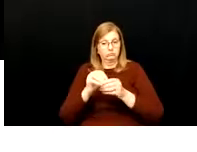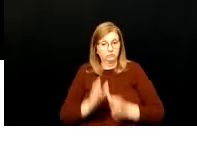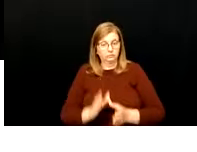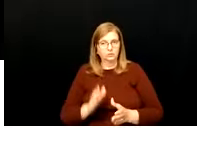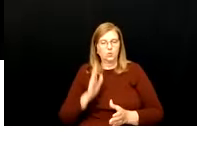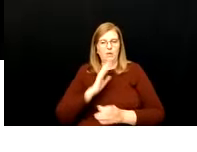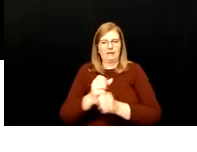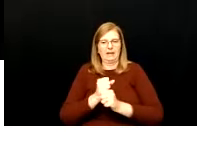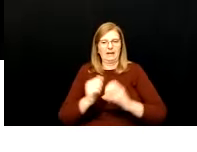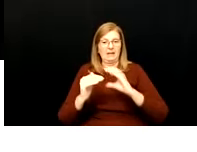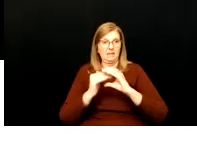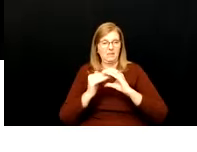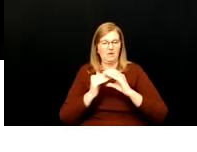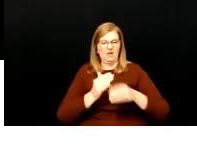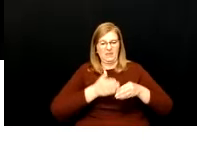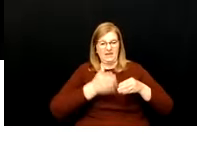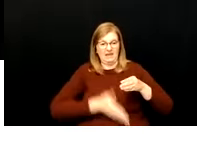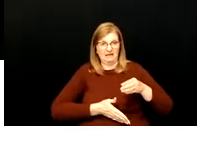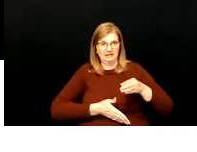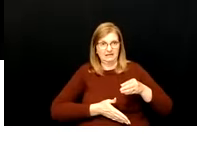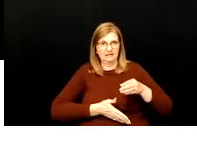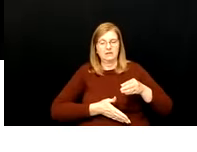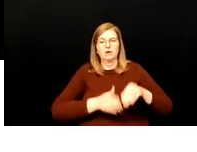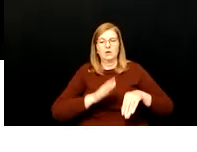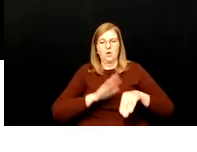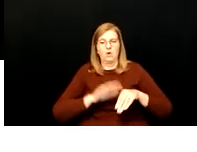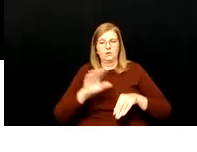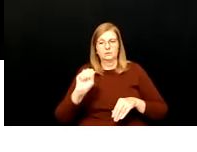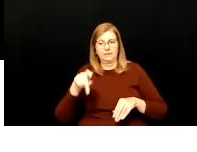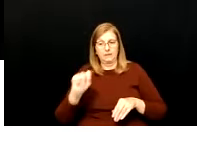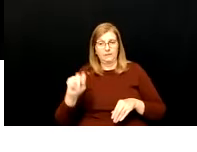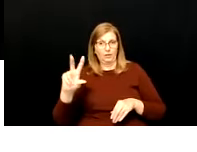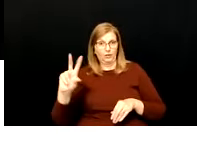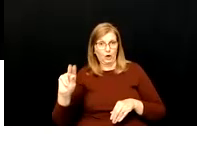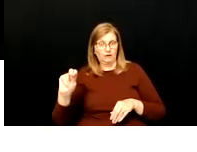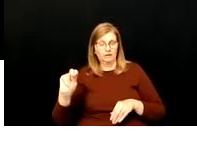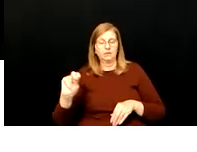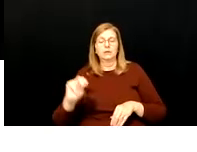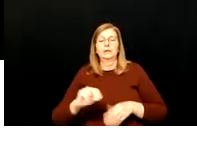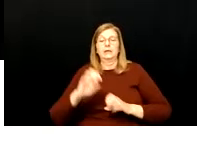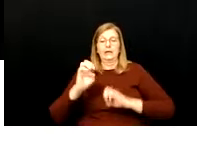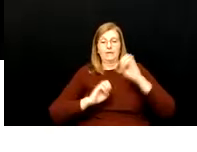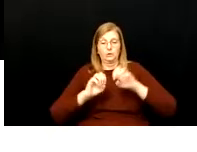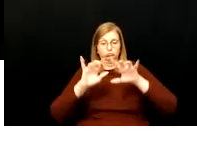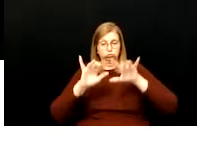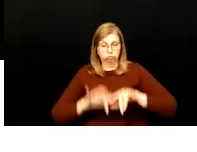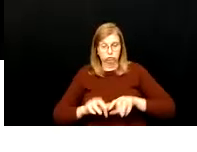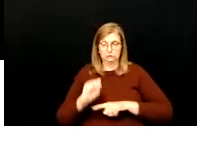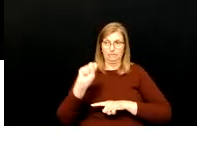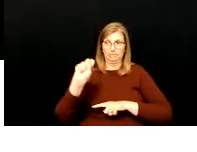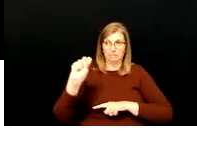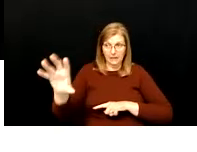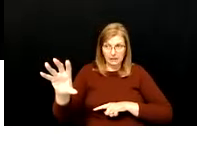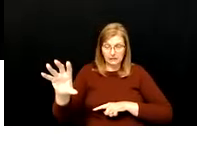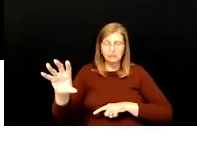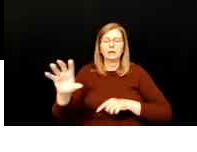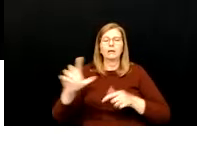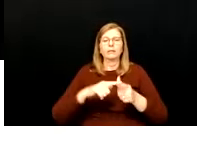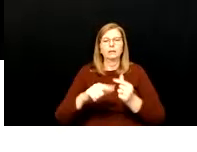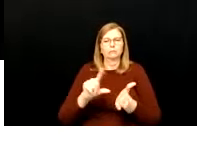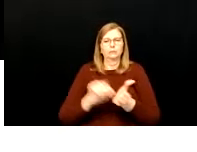receive an email at the end of the day on 9:30. Once you have submitted your online evaluation, you'll be able to print your certificates